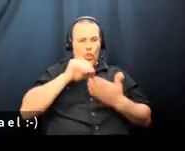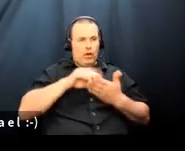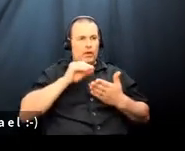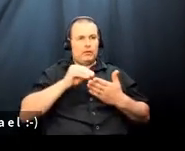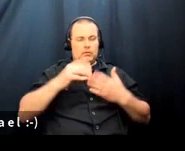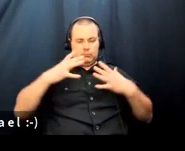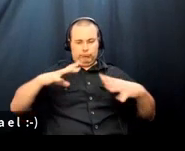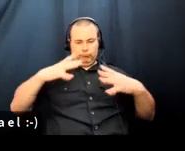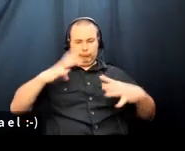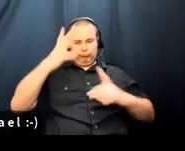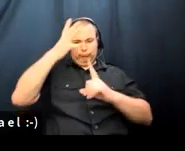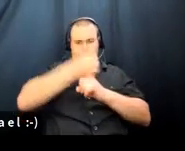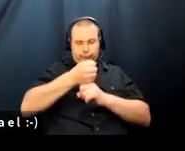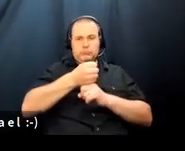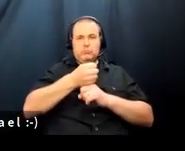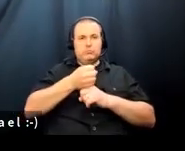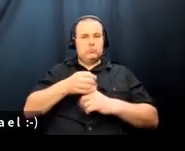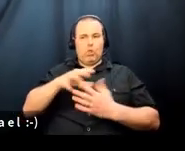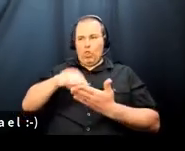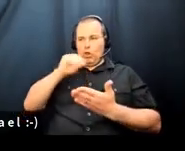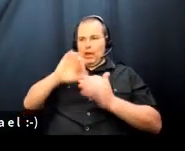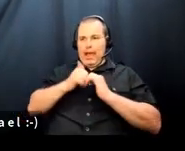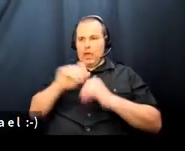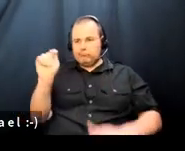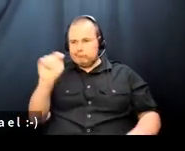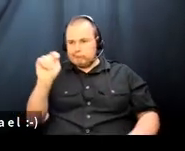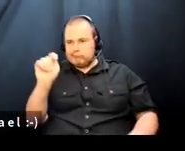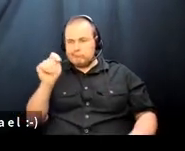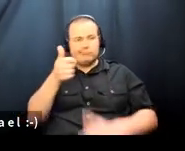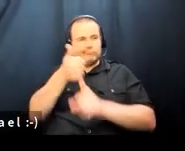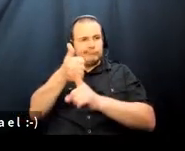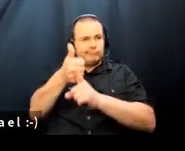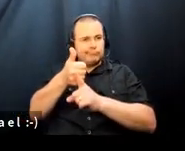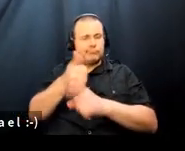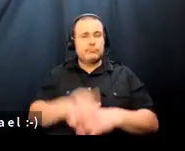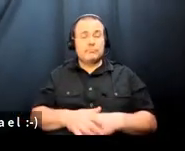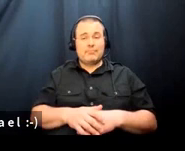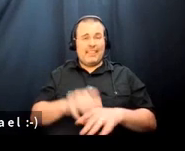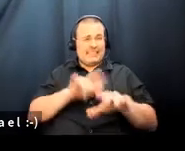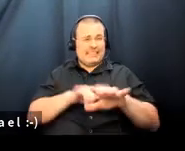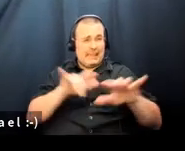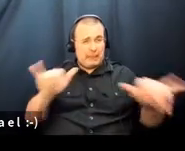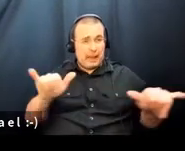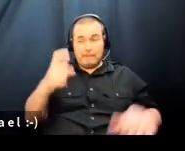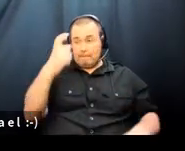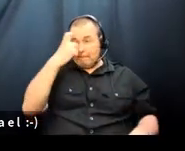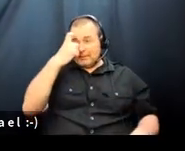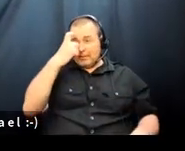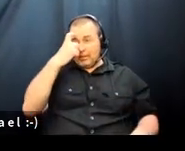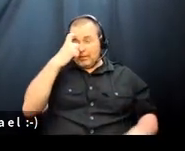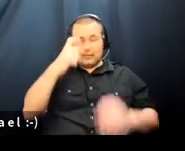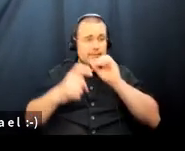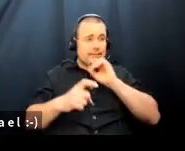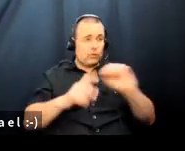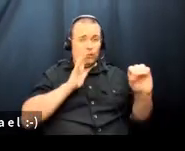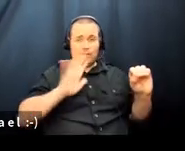control their toileting habits. In that same period of time, mentally, they need to